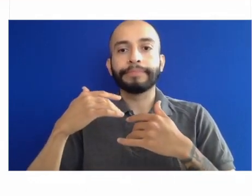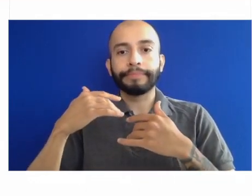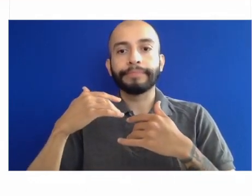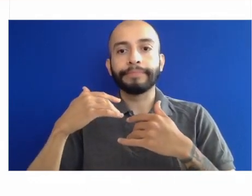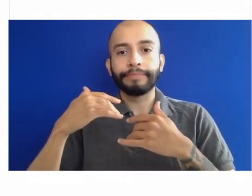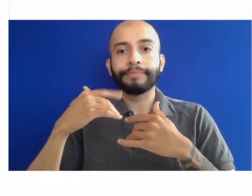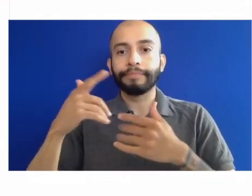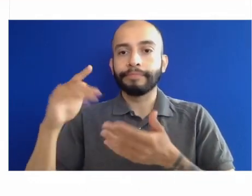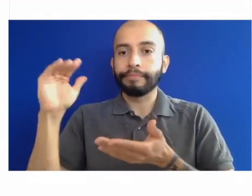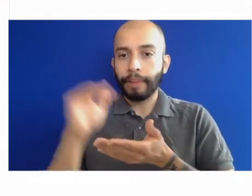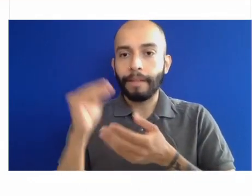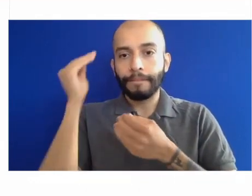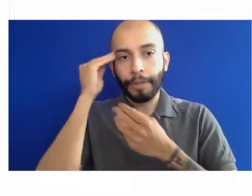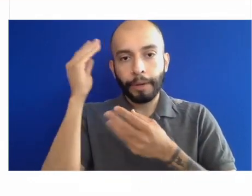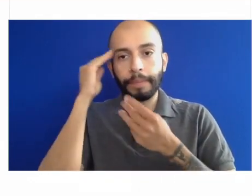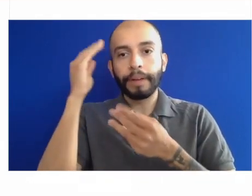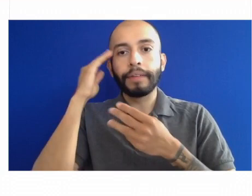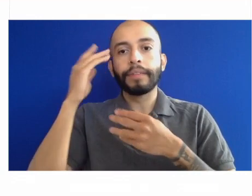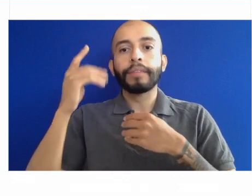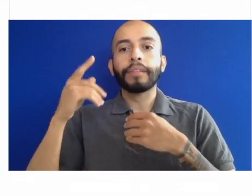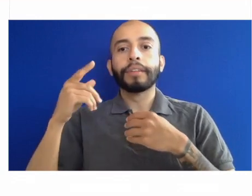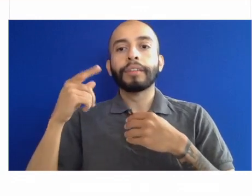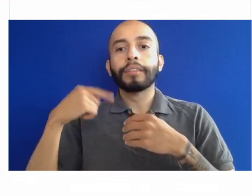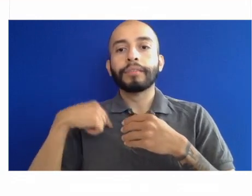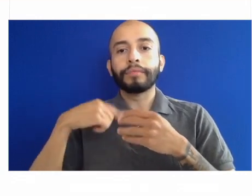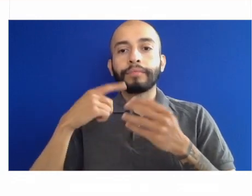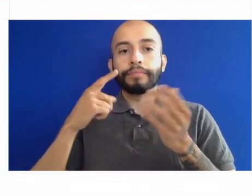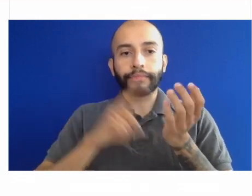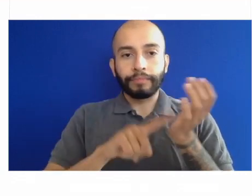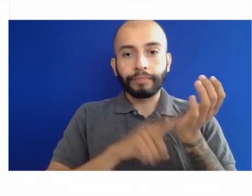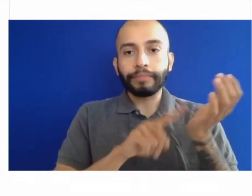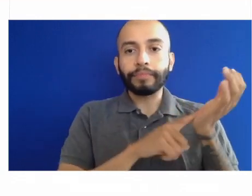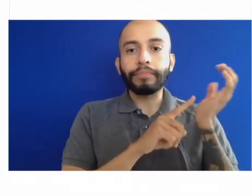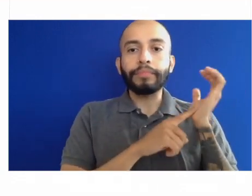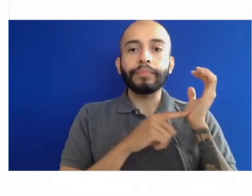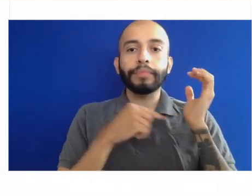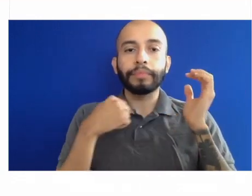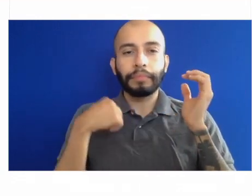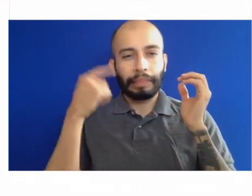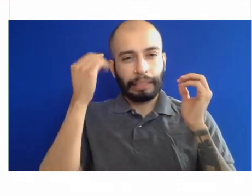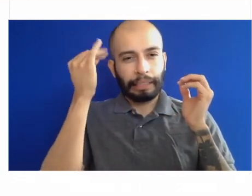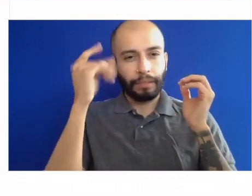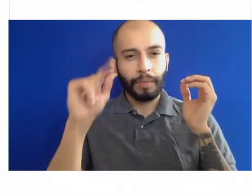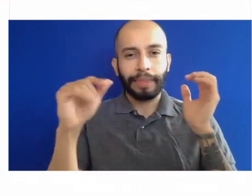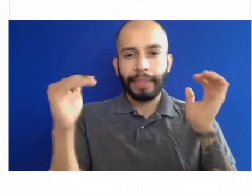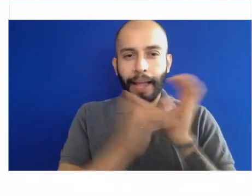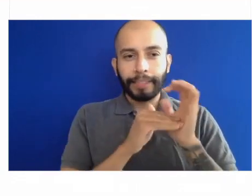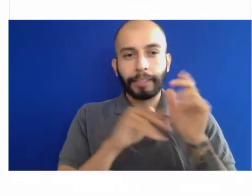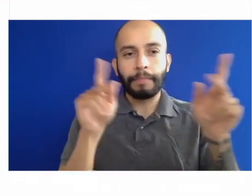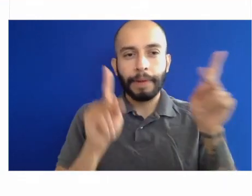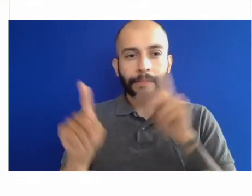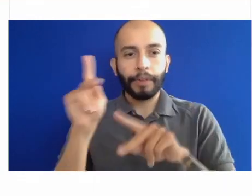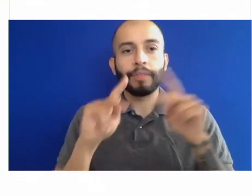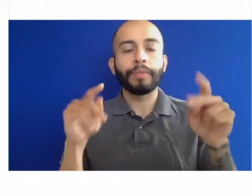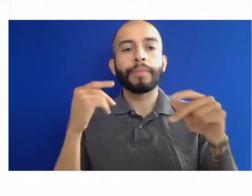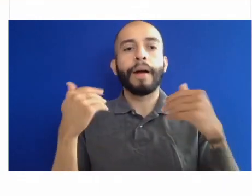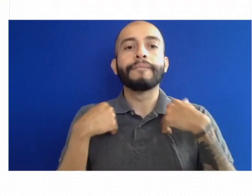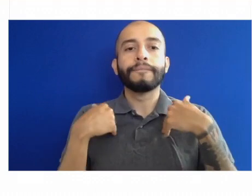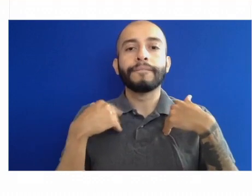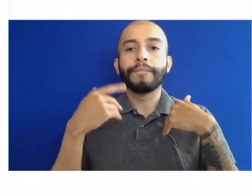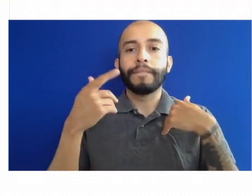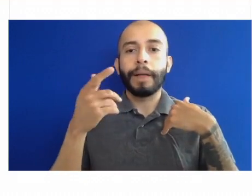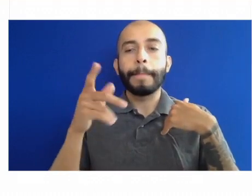a sample that was about 22,000 people or something like that, and we had their postcode. So this was not just nationally, but regionally representative of the